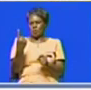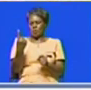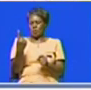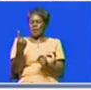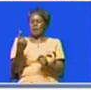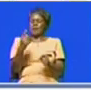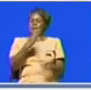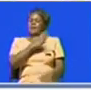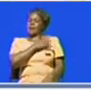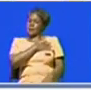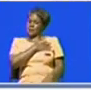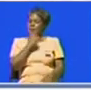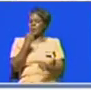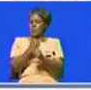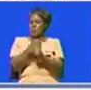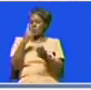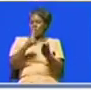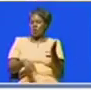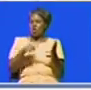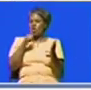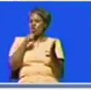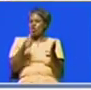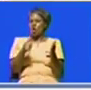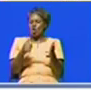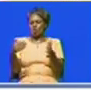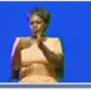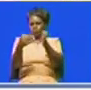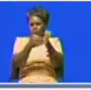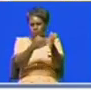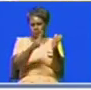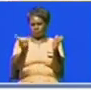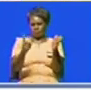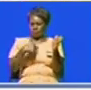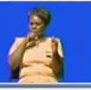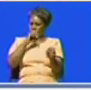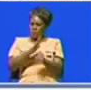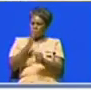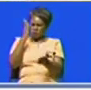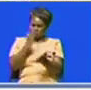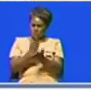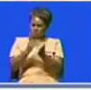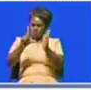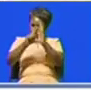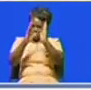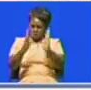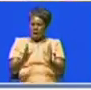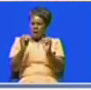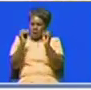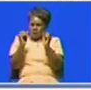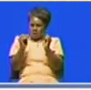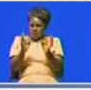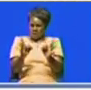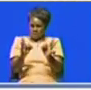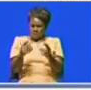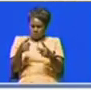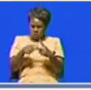What NASA is doing is not placing obstacles. I can assure you as a lawyer that if we step back